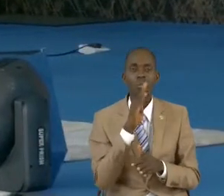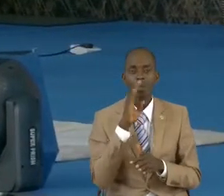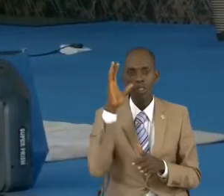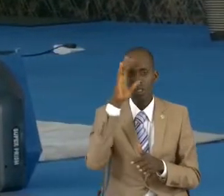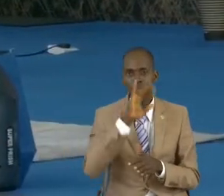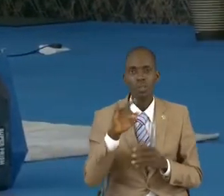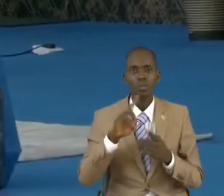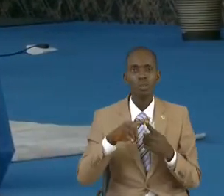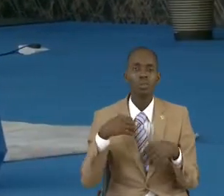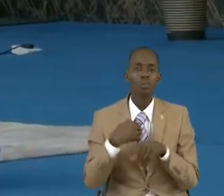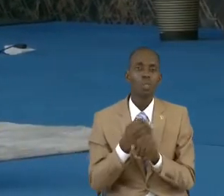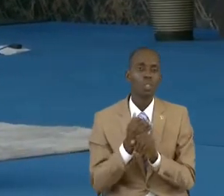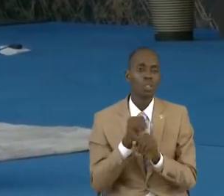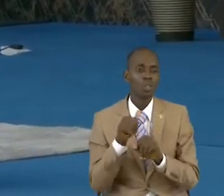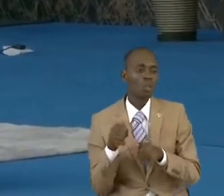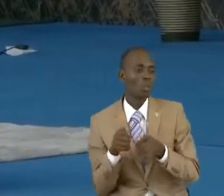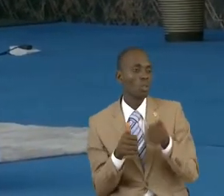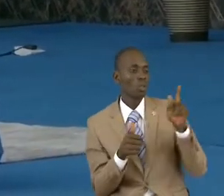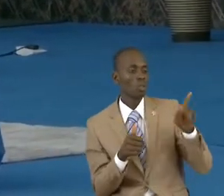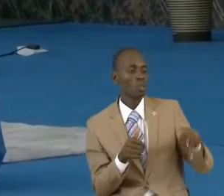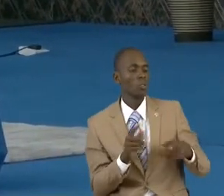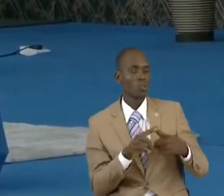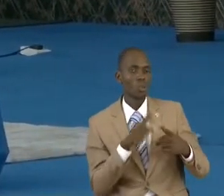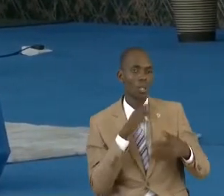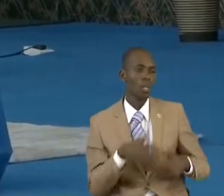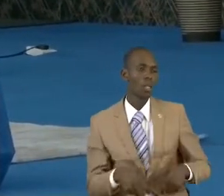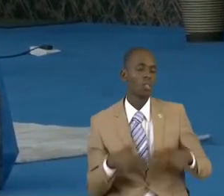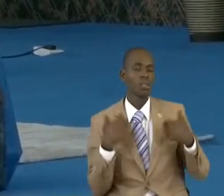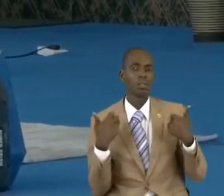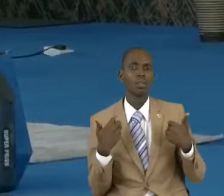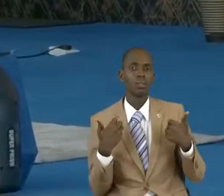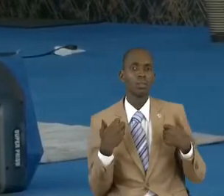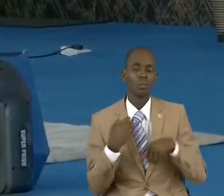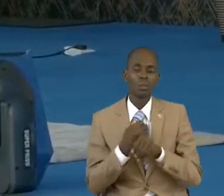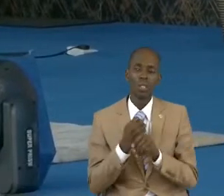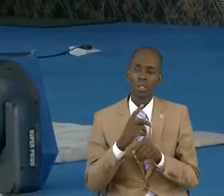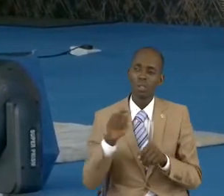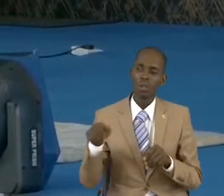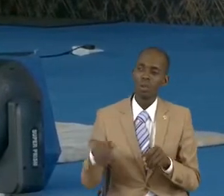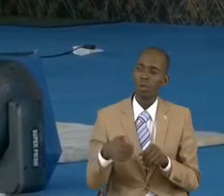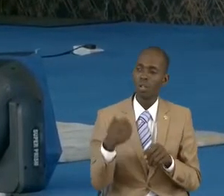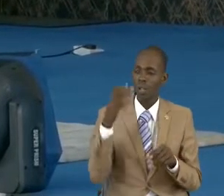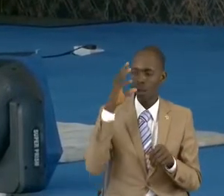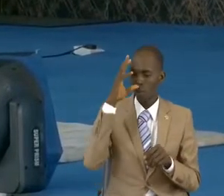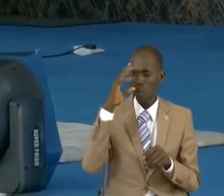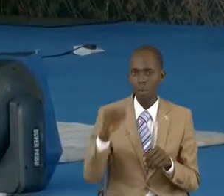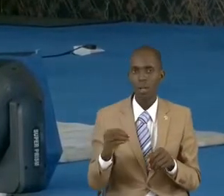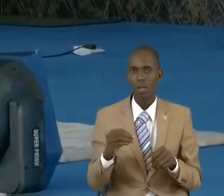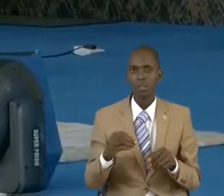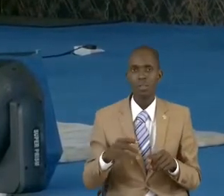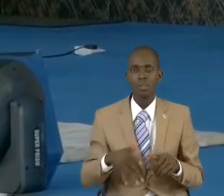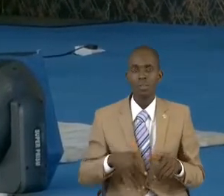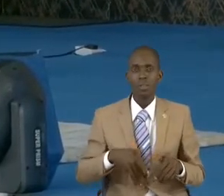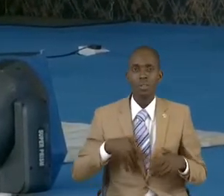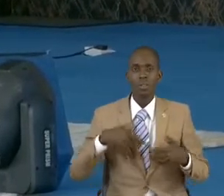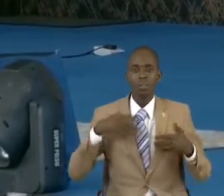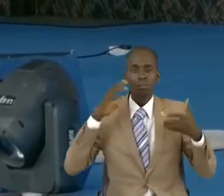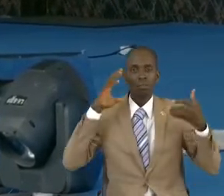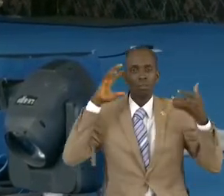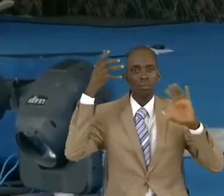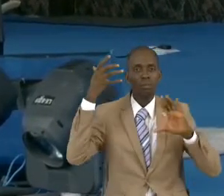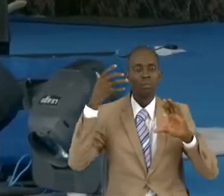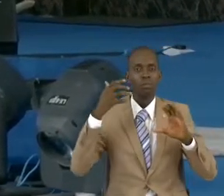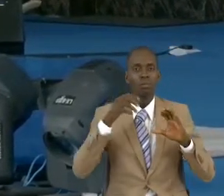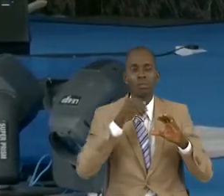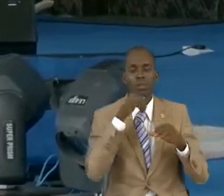other man angry, make the other man furious, make the